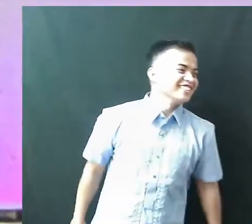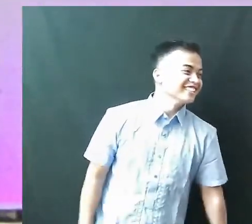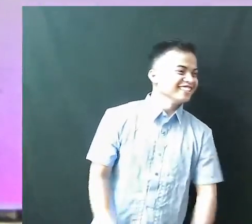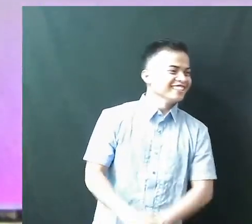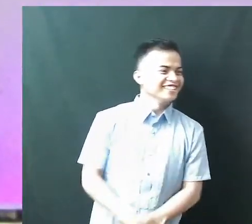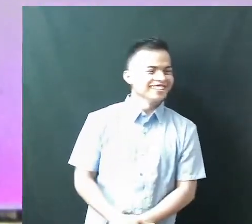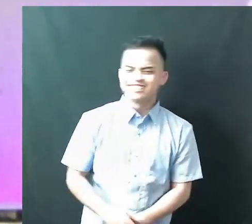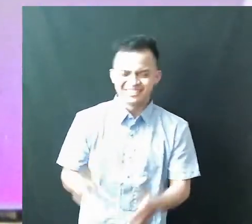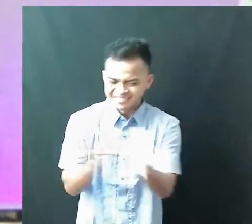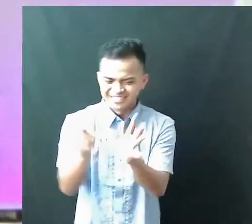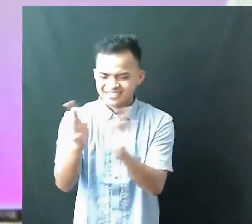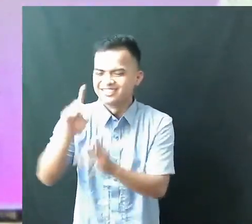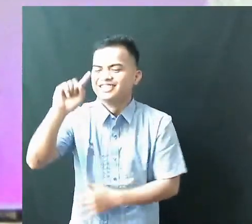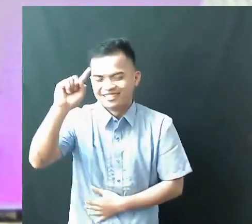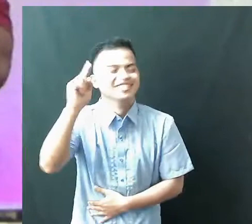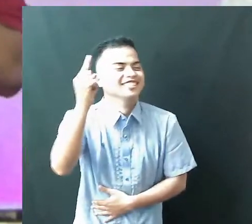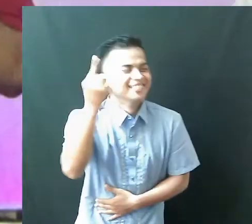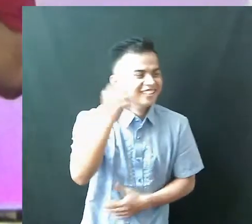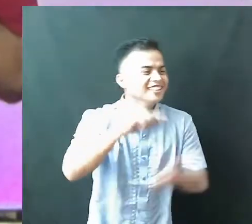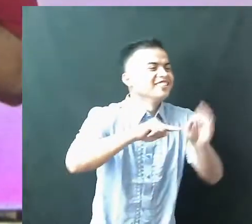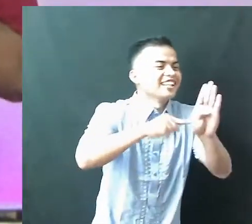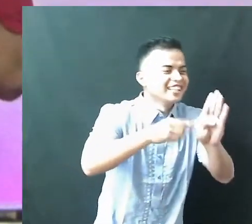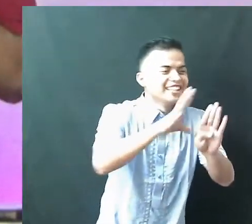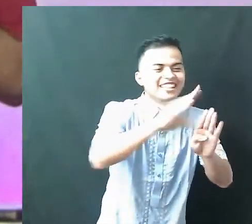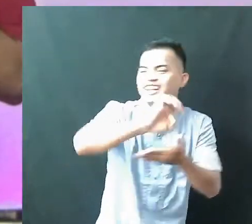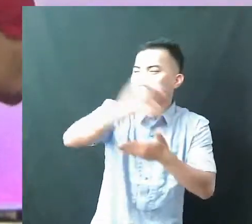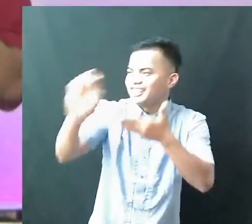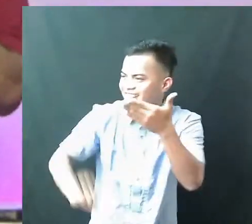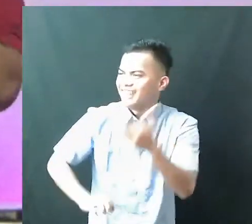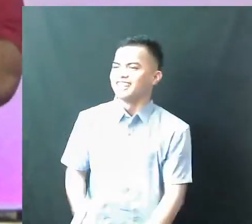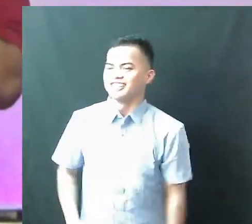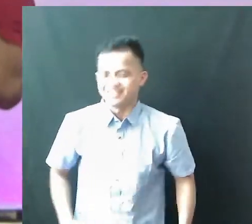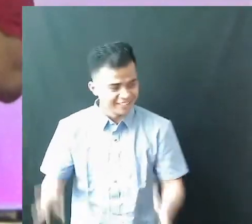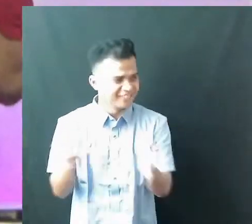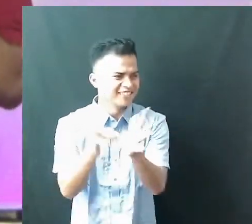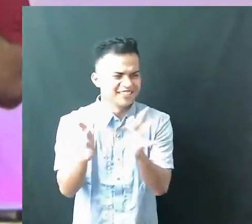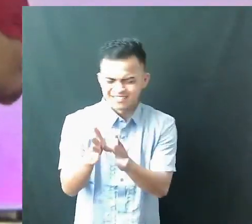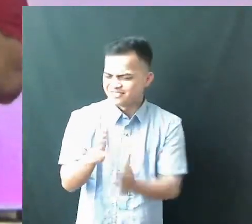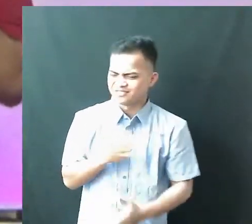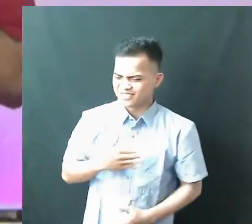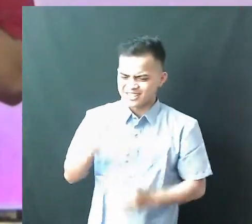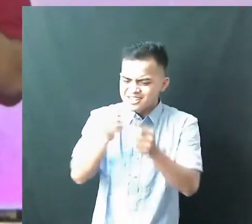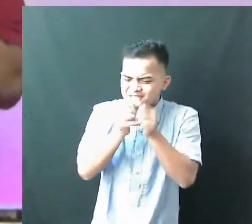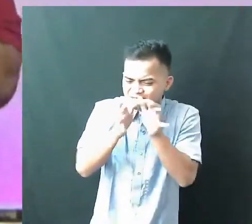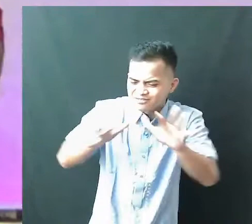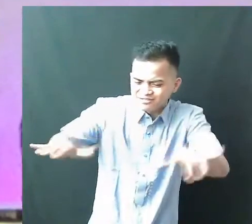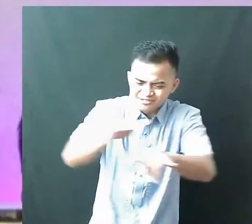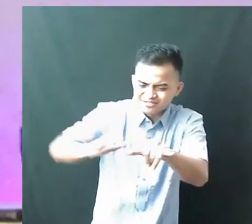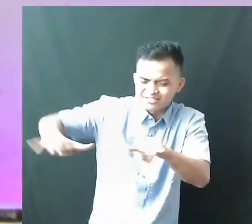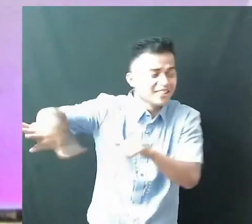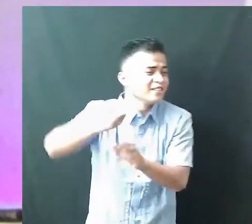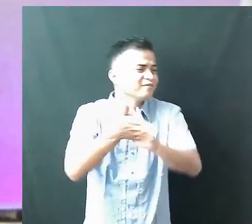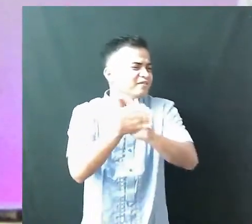is. He's the Alpha and Omega, the beginning and the end. He's Counselor,